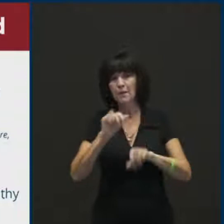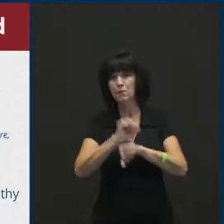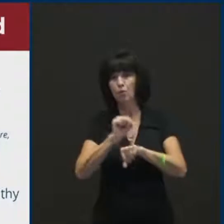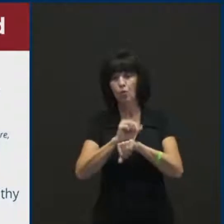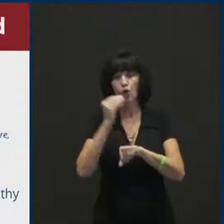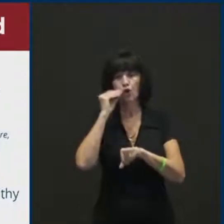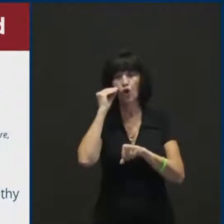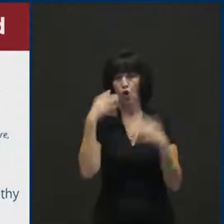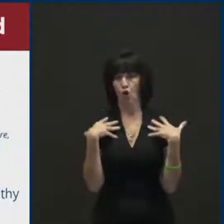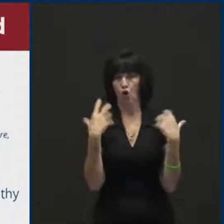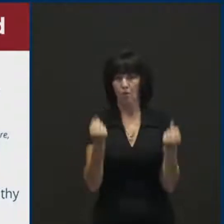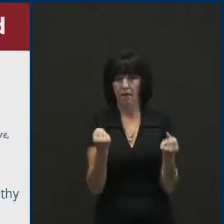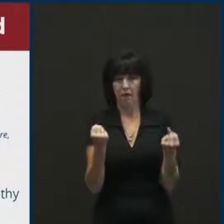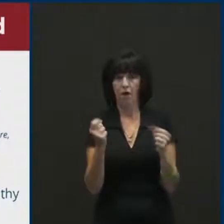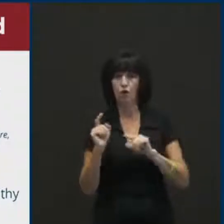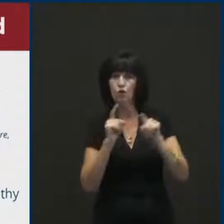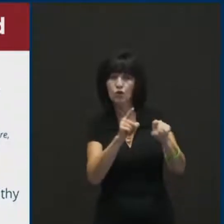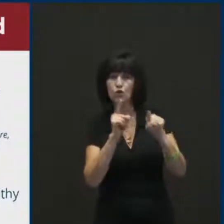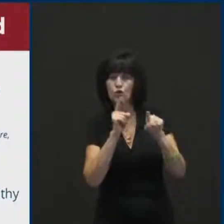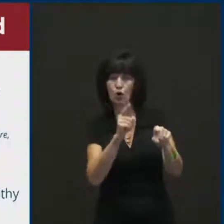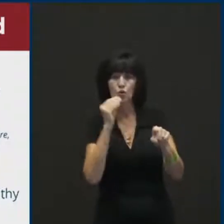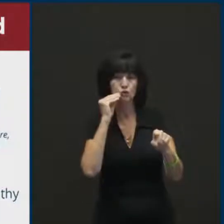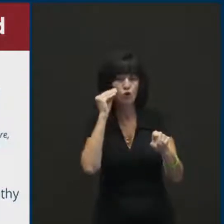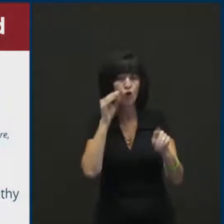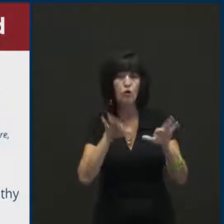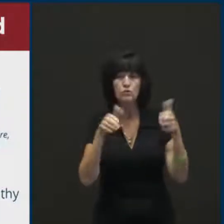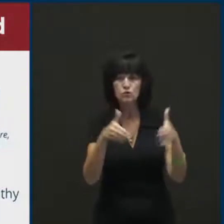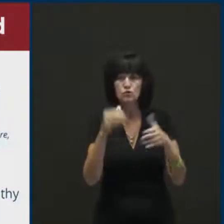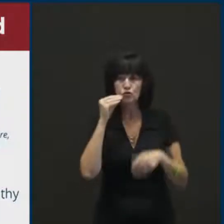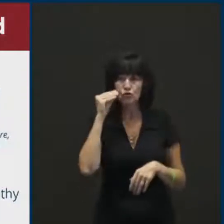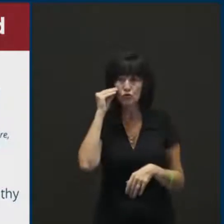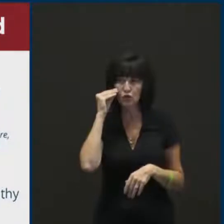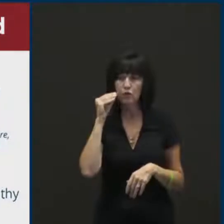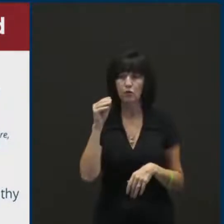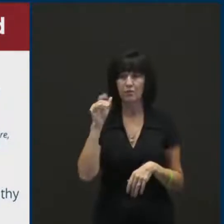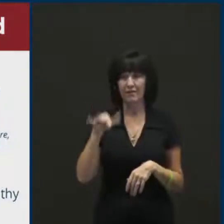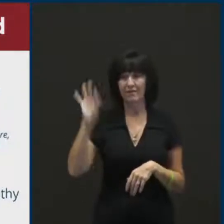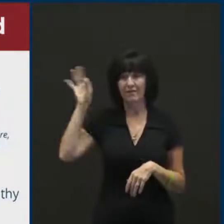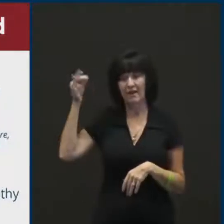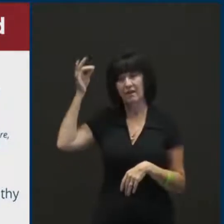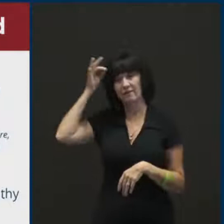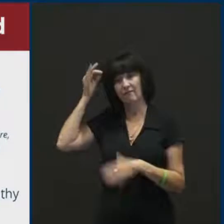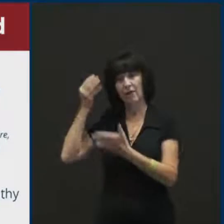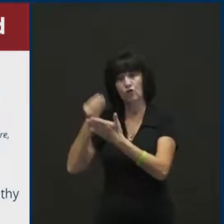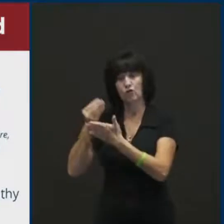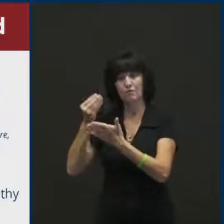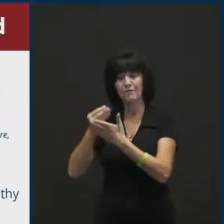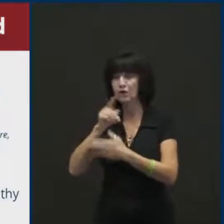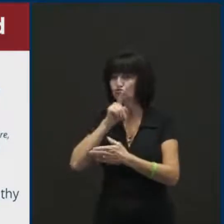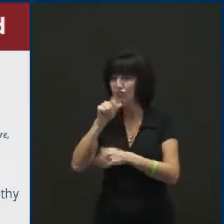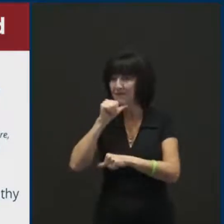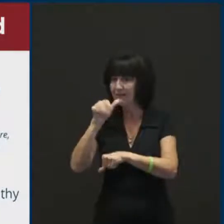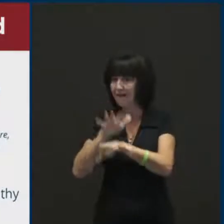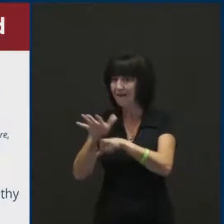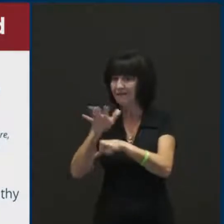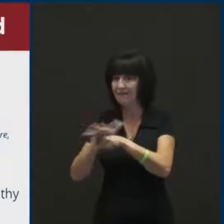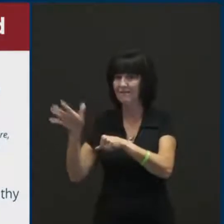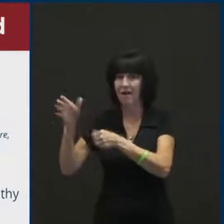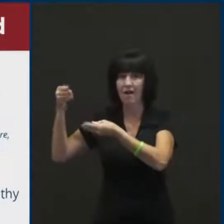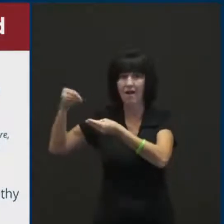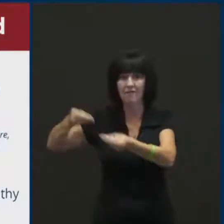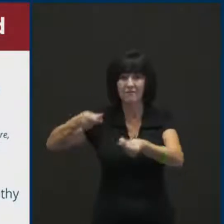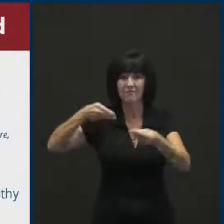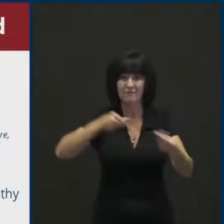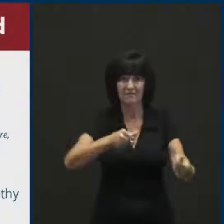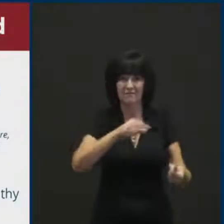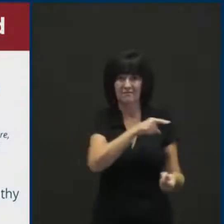behavioral health, assisted living, and long-term care, that the funding available at the federal level has really not been enough to address the specific needs